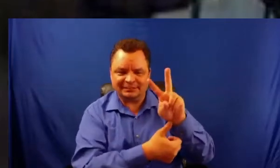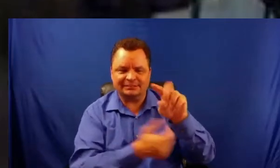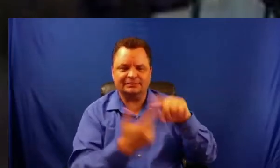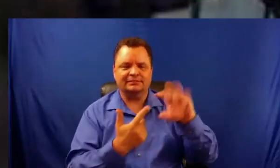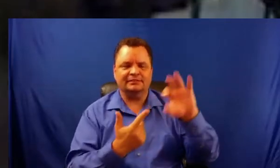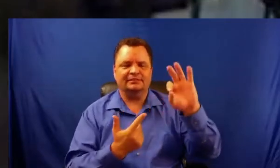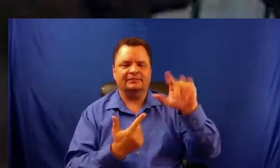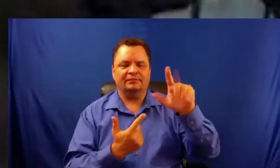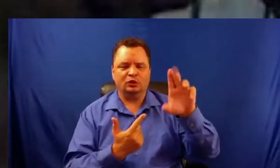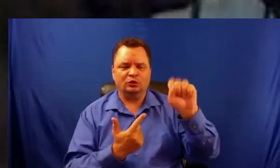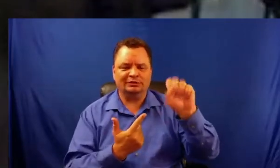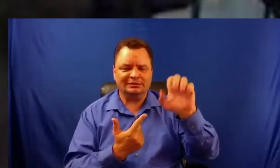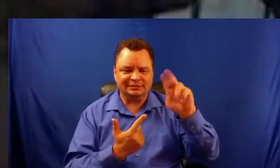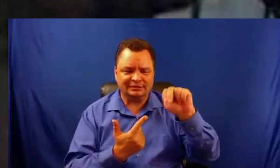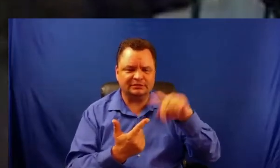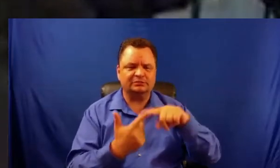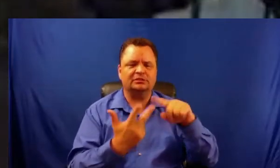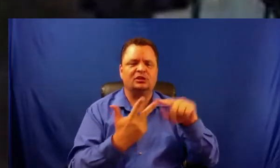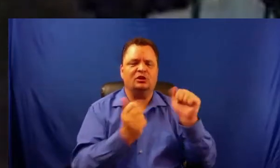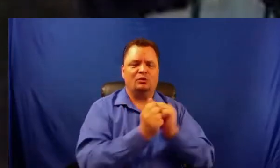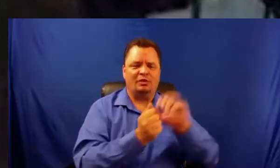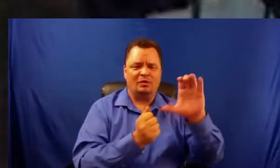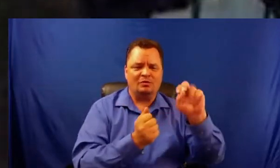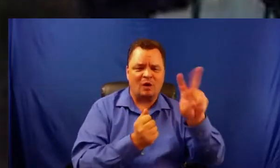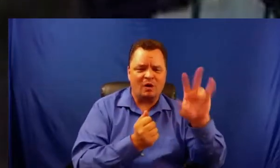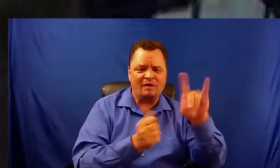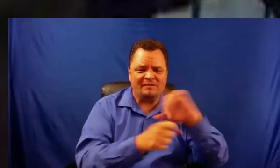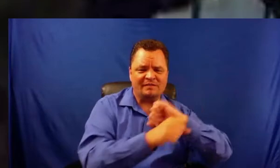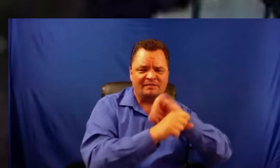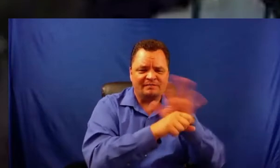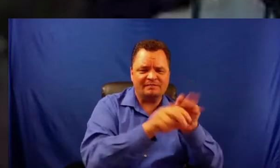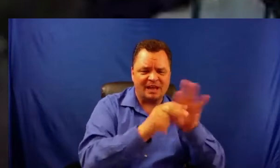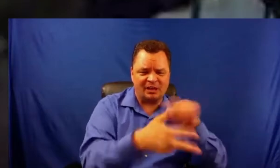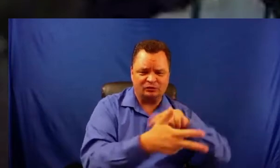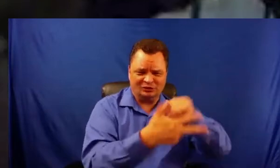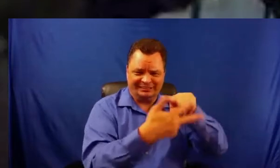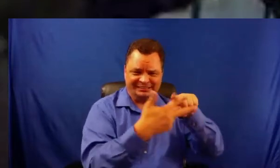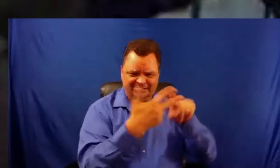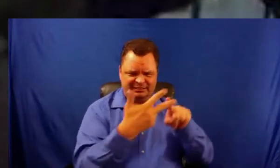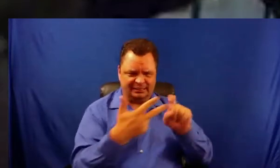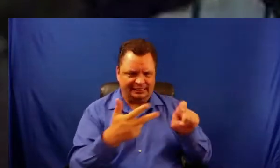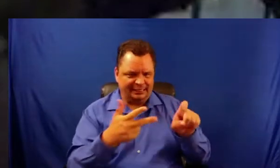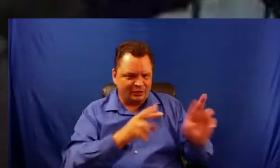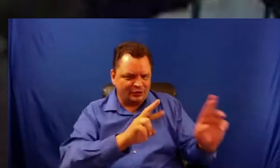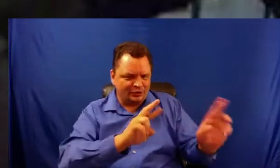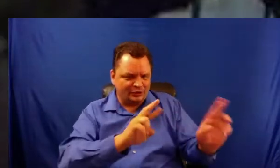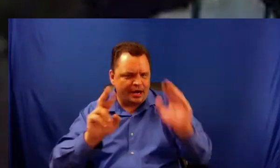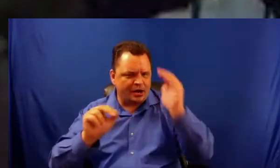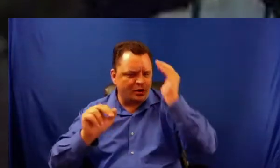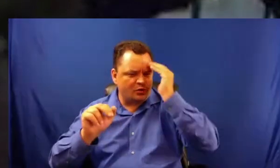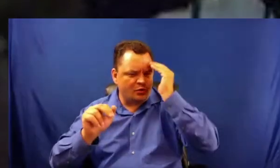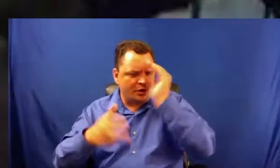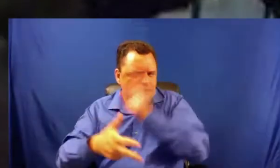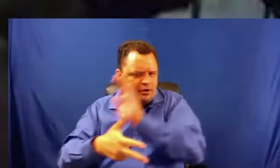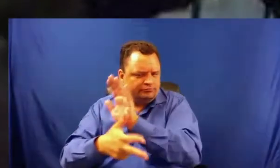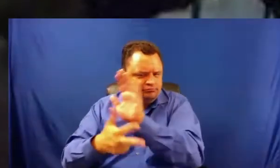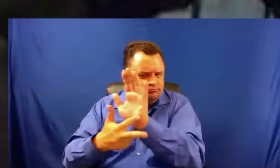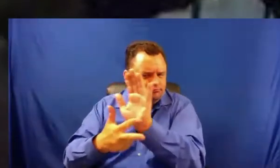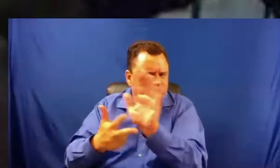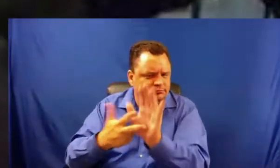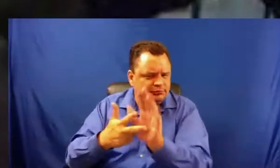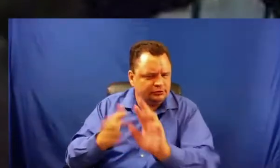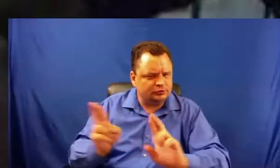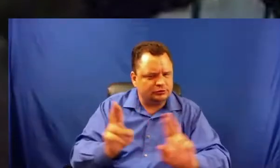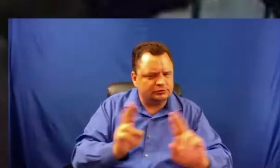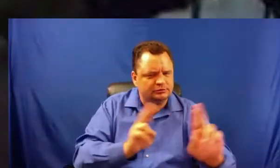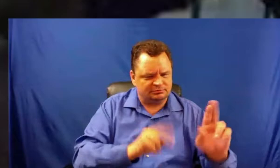overlay with COVID. And so I want you all to know that we do have, through Dr. Johnson, very close